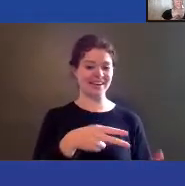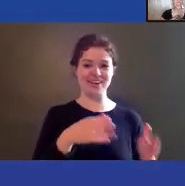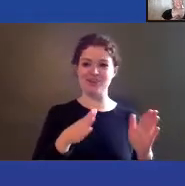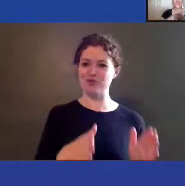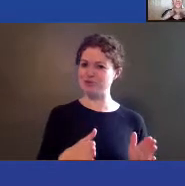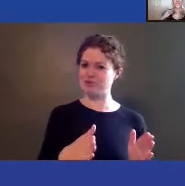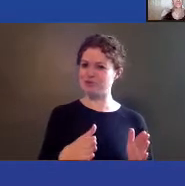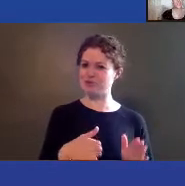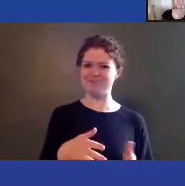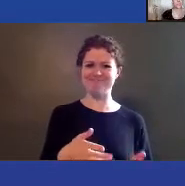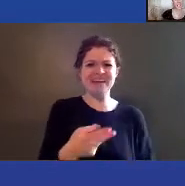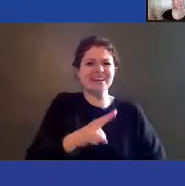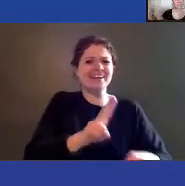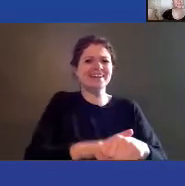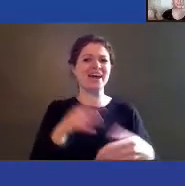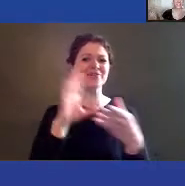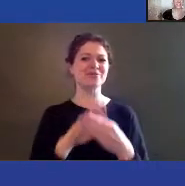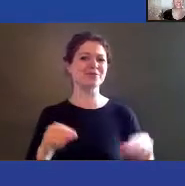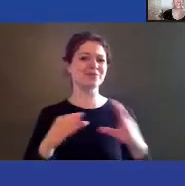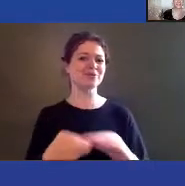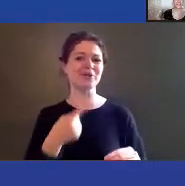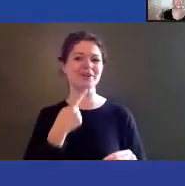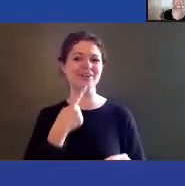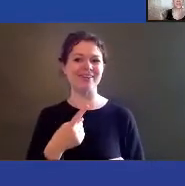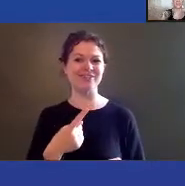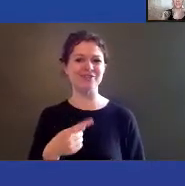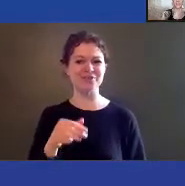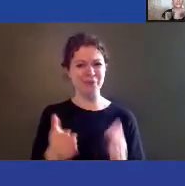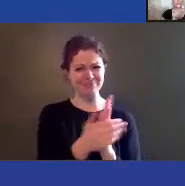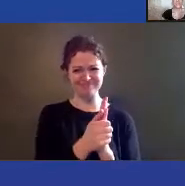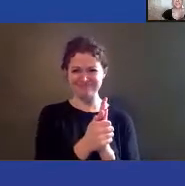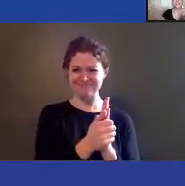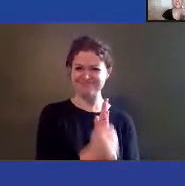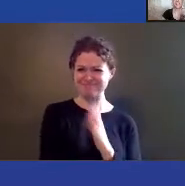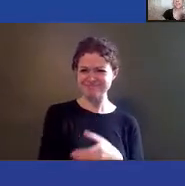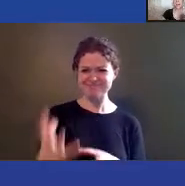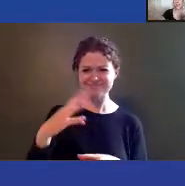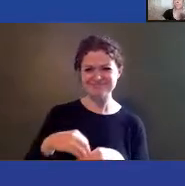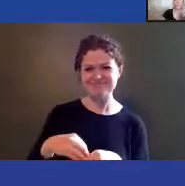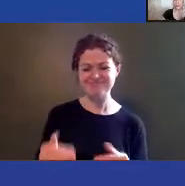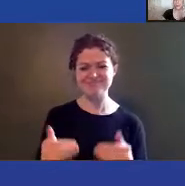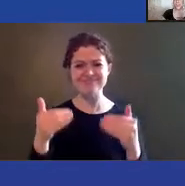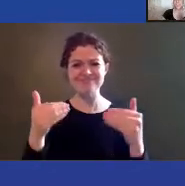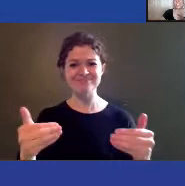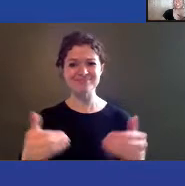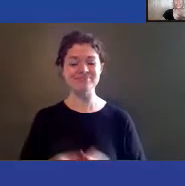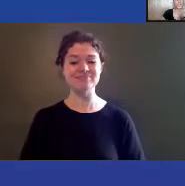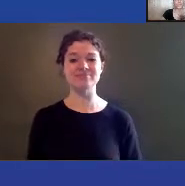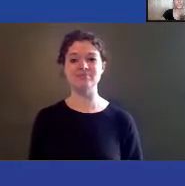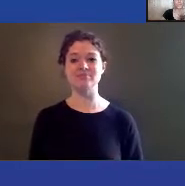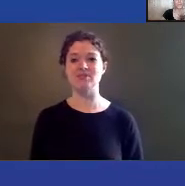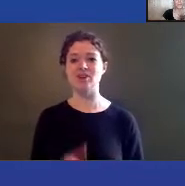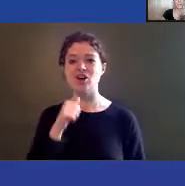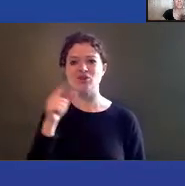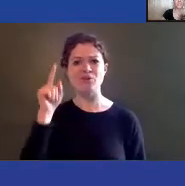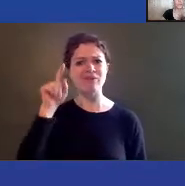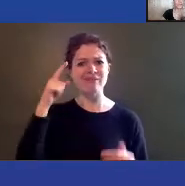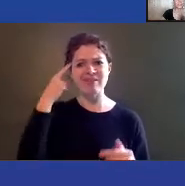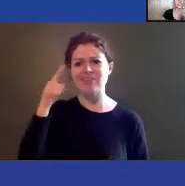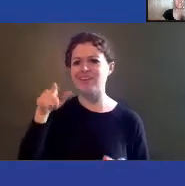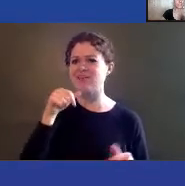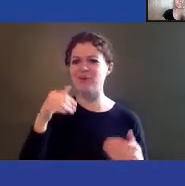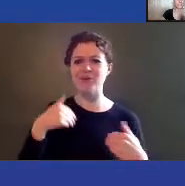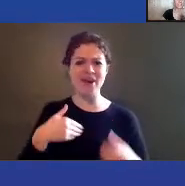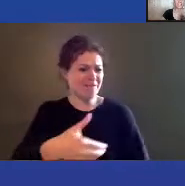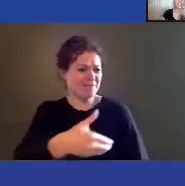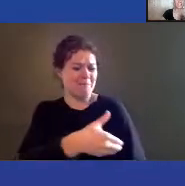nature, so let's play off of those skills. Don't underestimate the power of you and your community members'